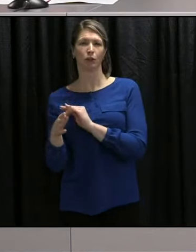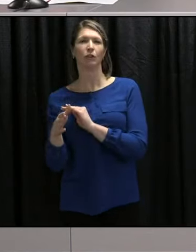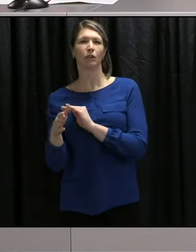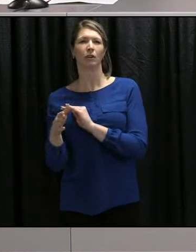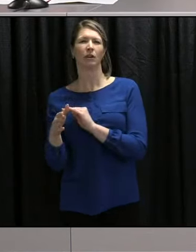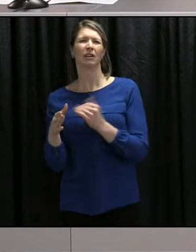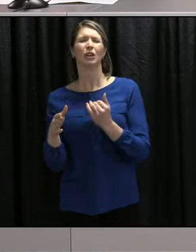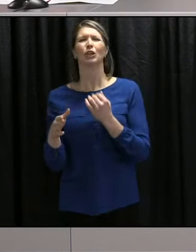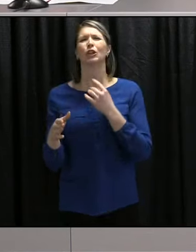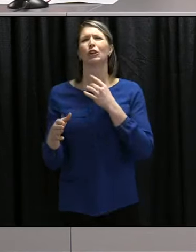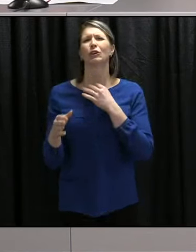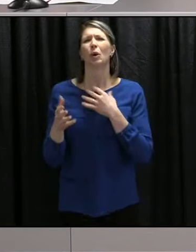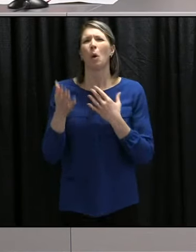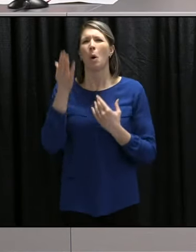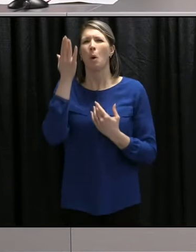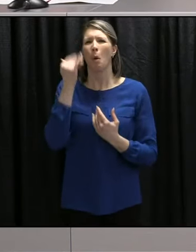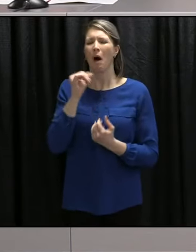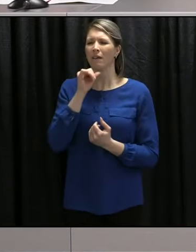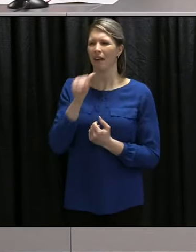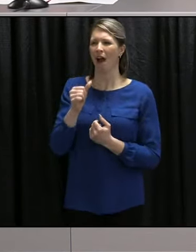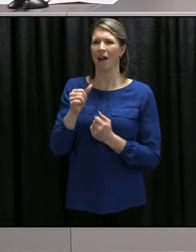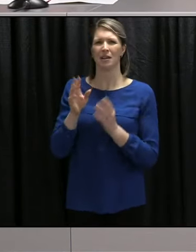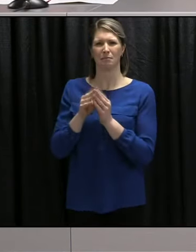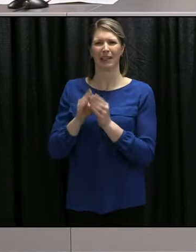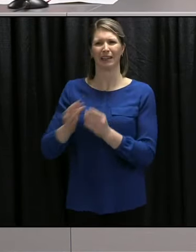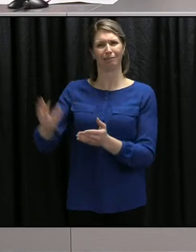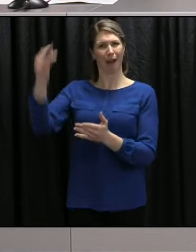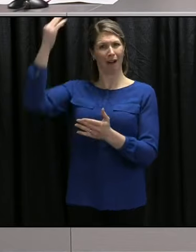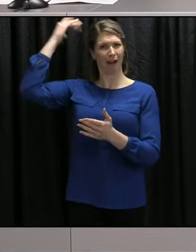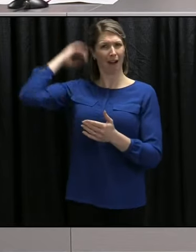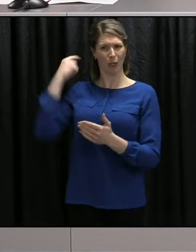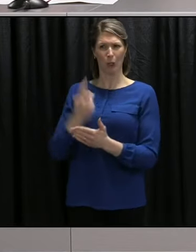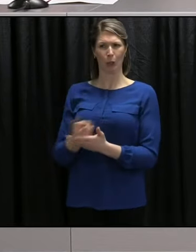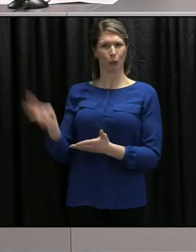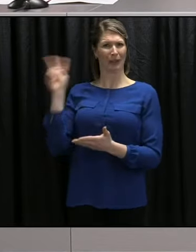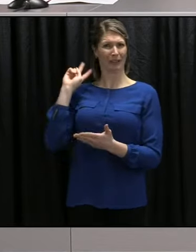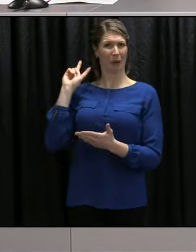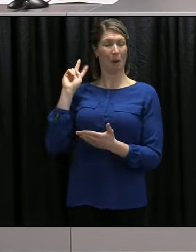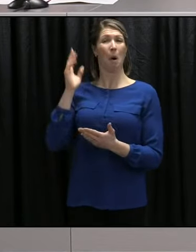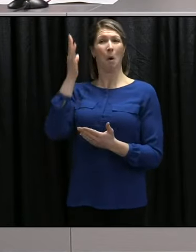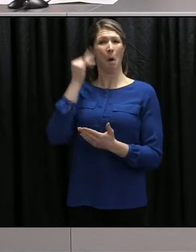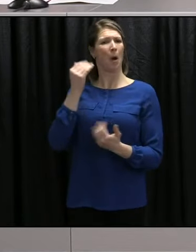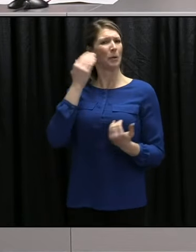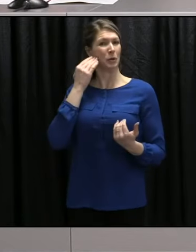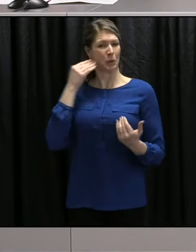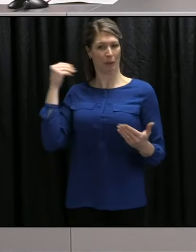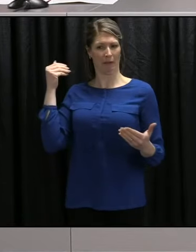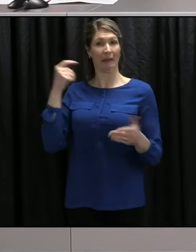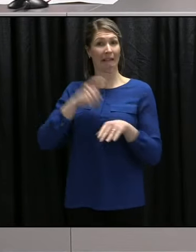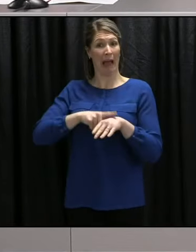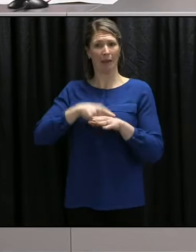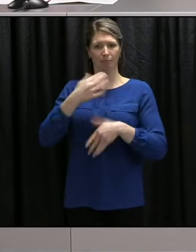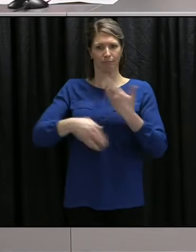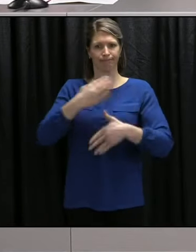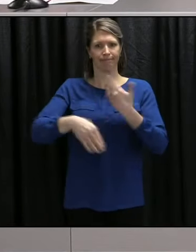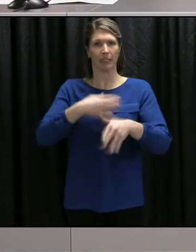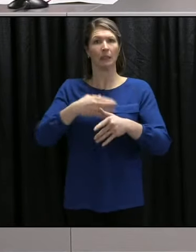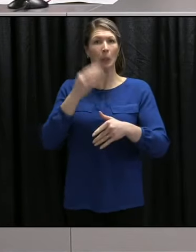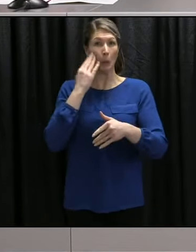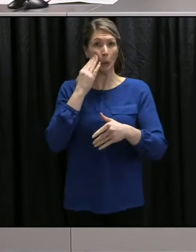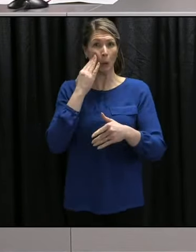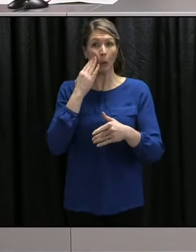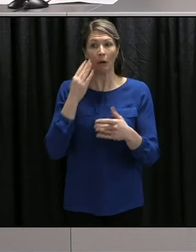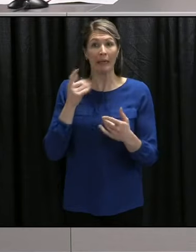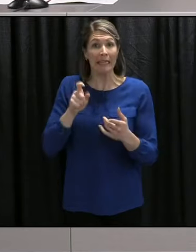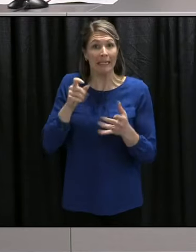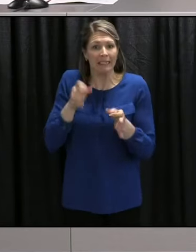actors? Why weren't these meetings held before from a health perspective, given that we knew that this situation would probably result? Certainly,